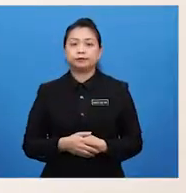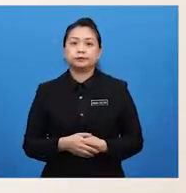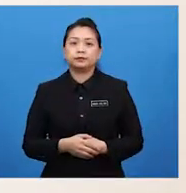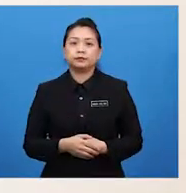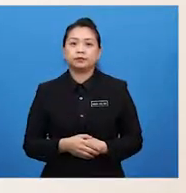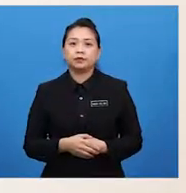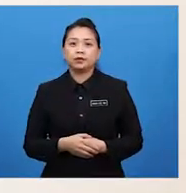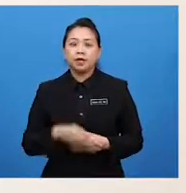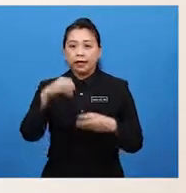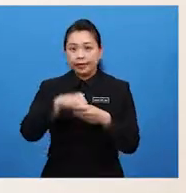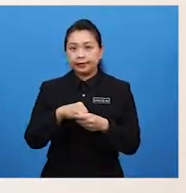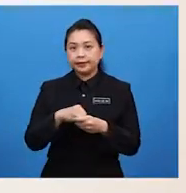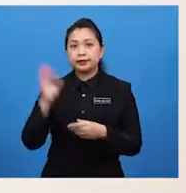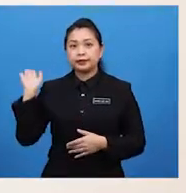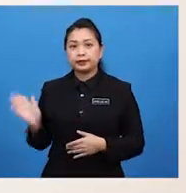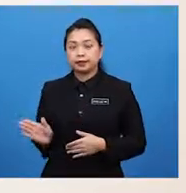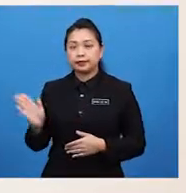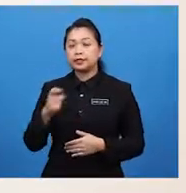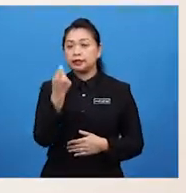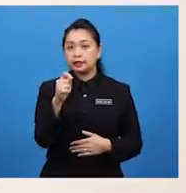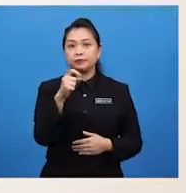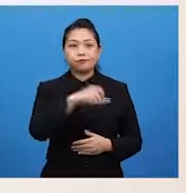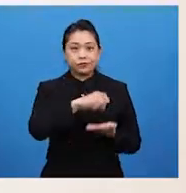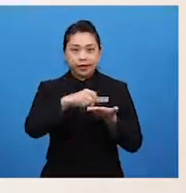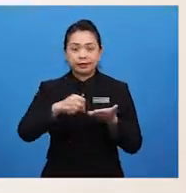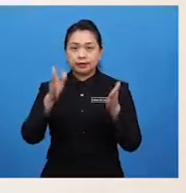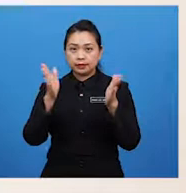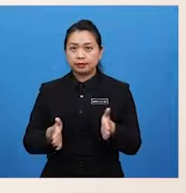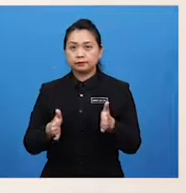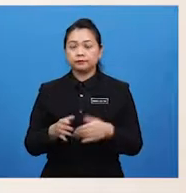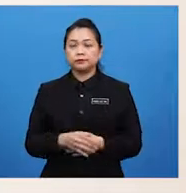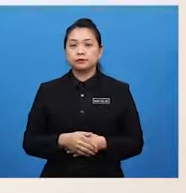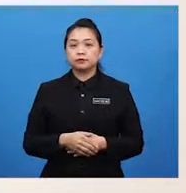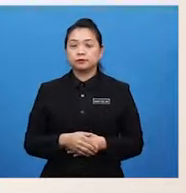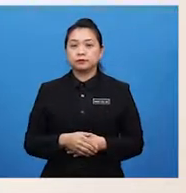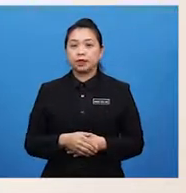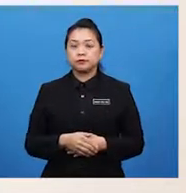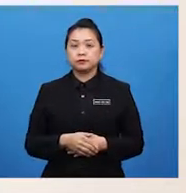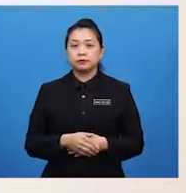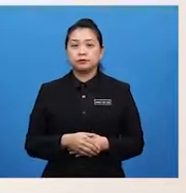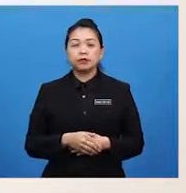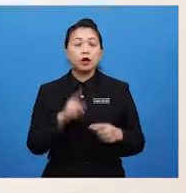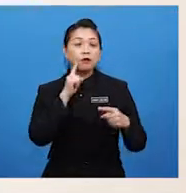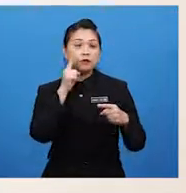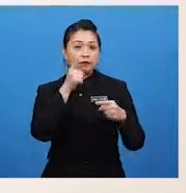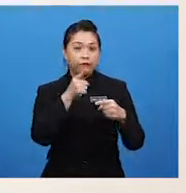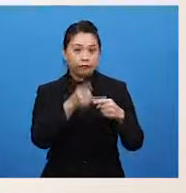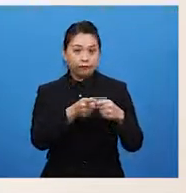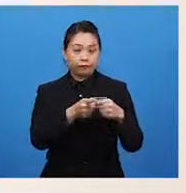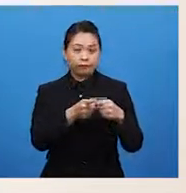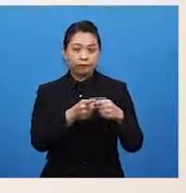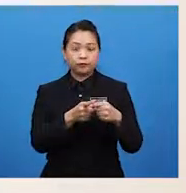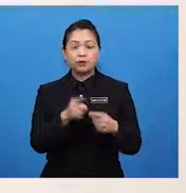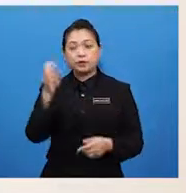In this essay, the writer simply reaffirms and summarizes his or her